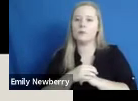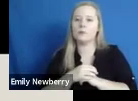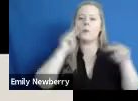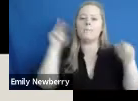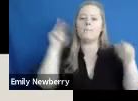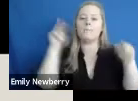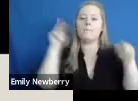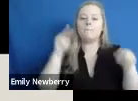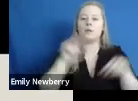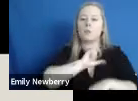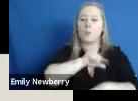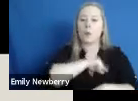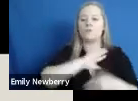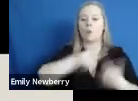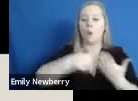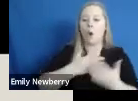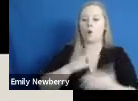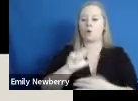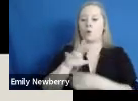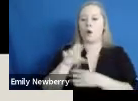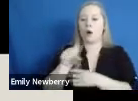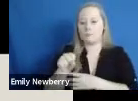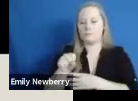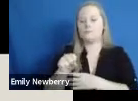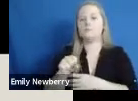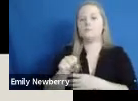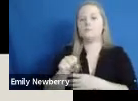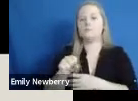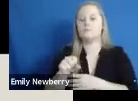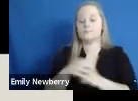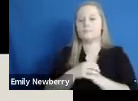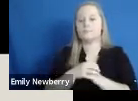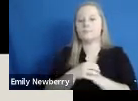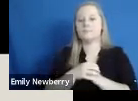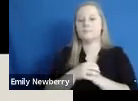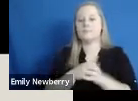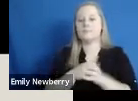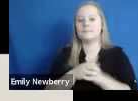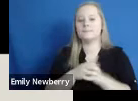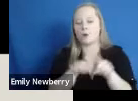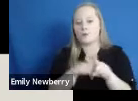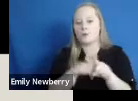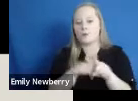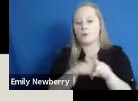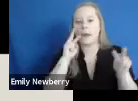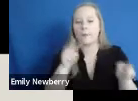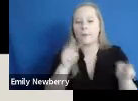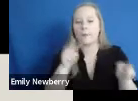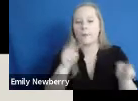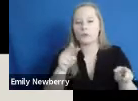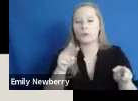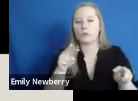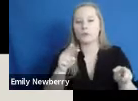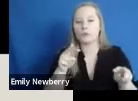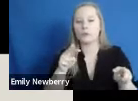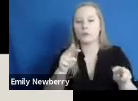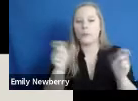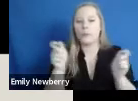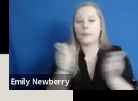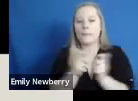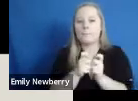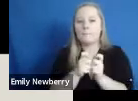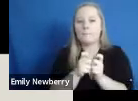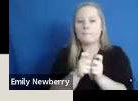our crops. And so also we monitor the mycotoxins on our